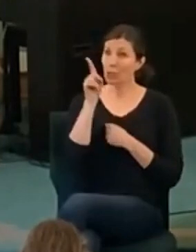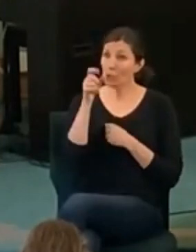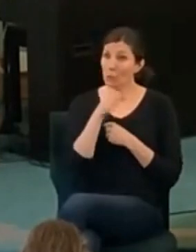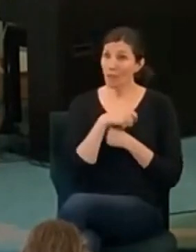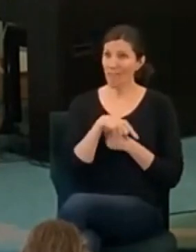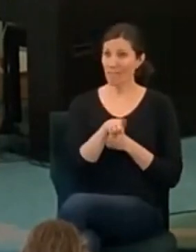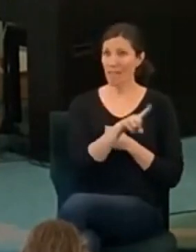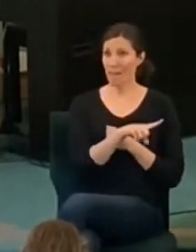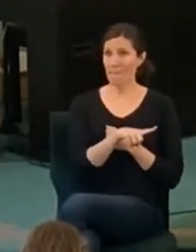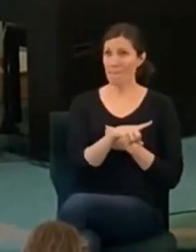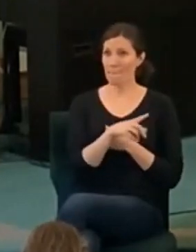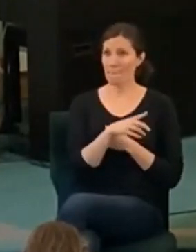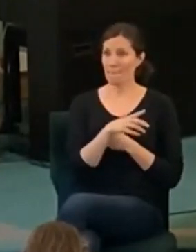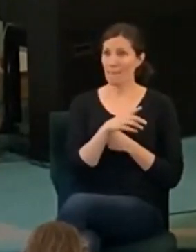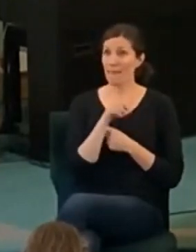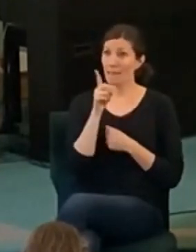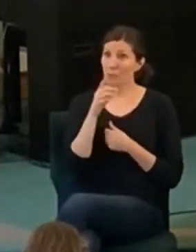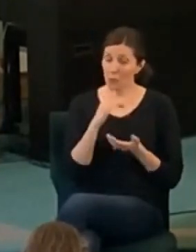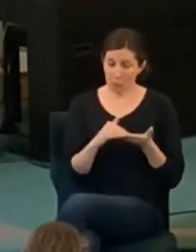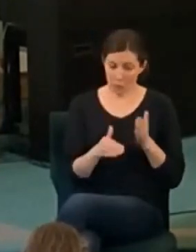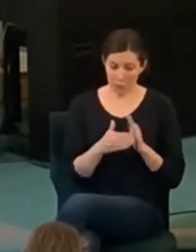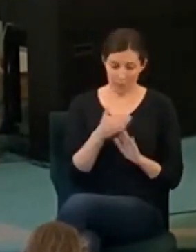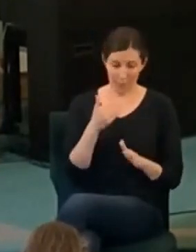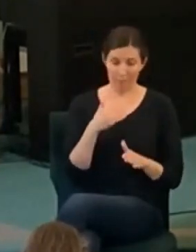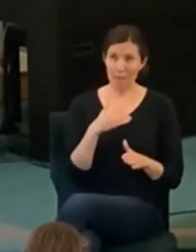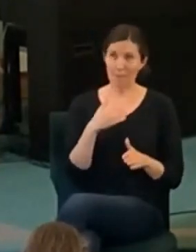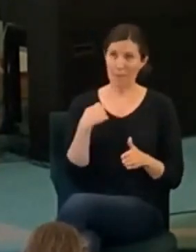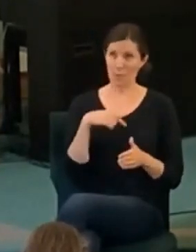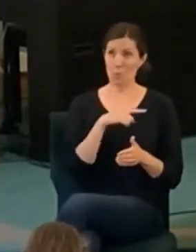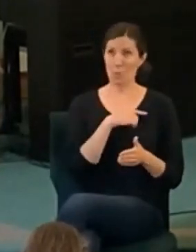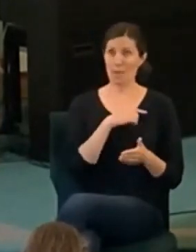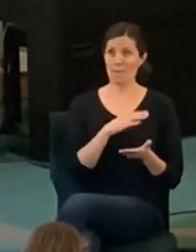participating in habits that are harmful to other people,